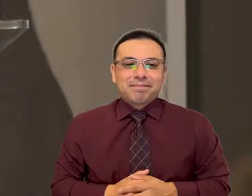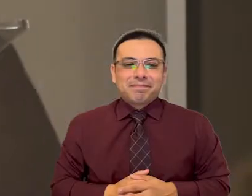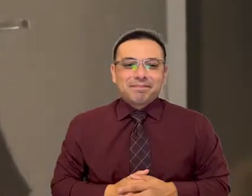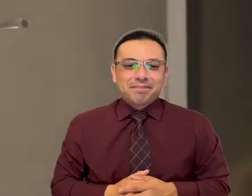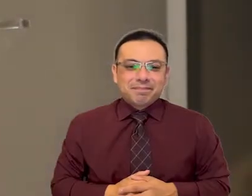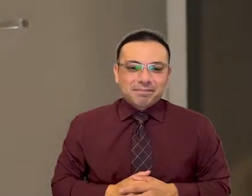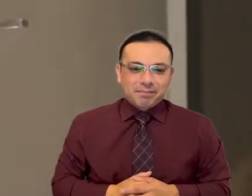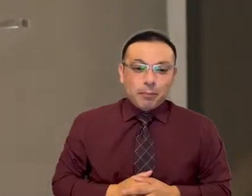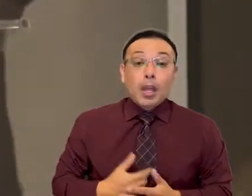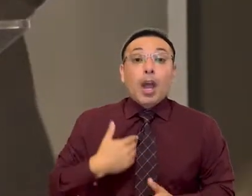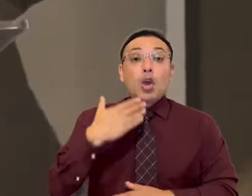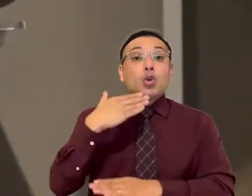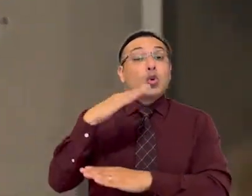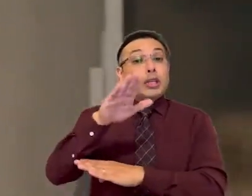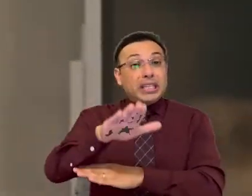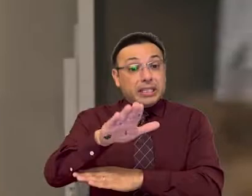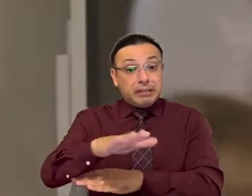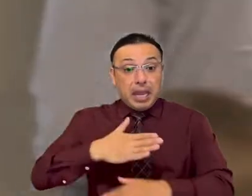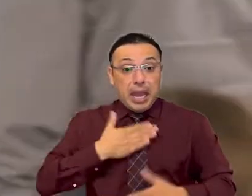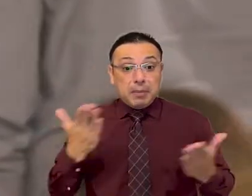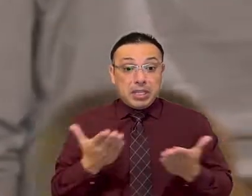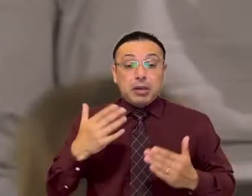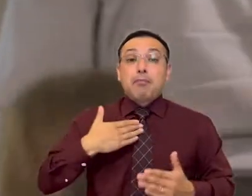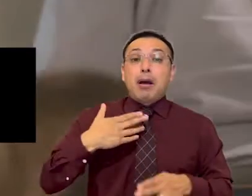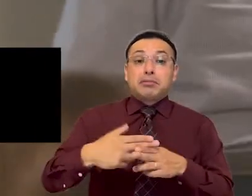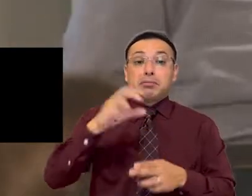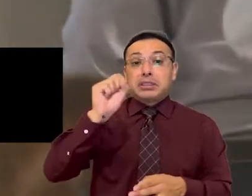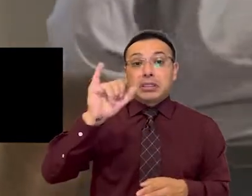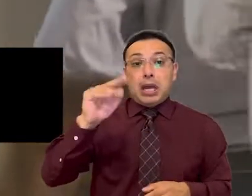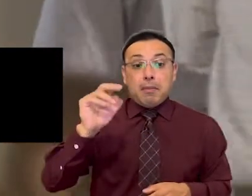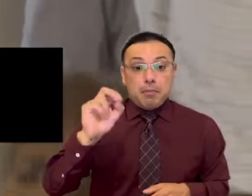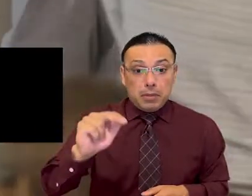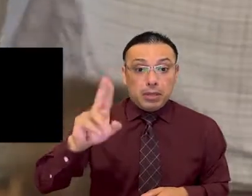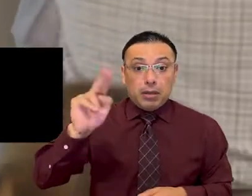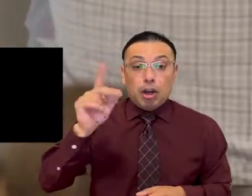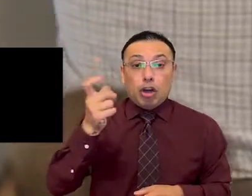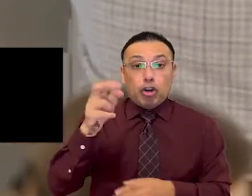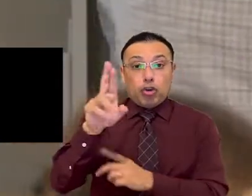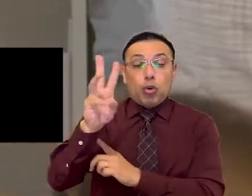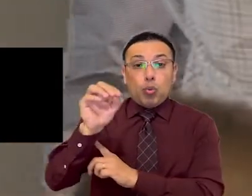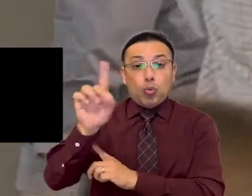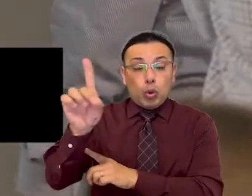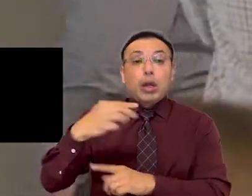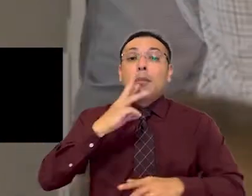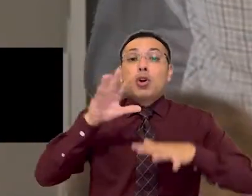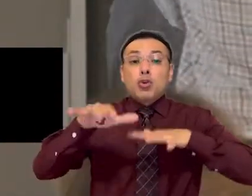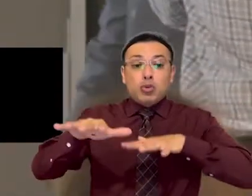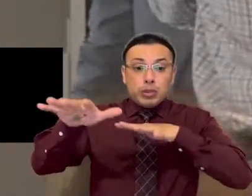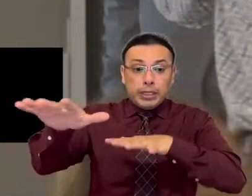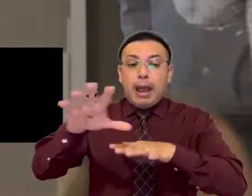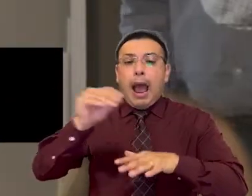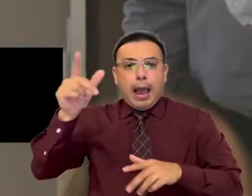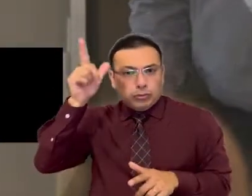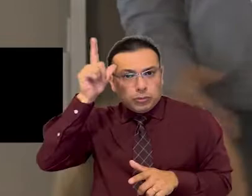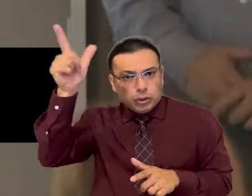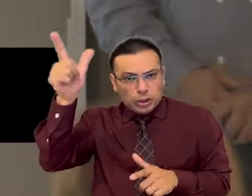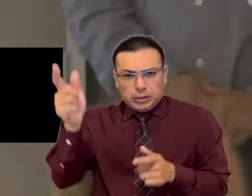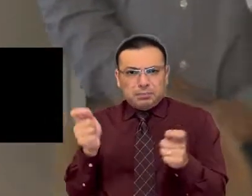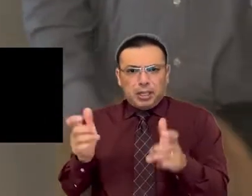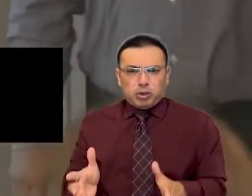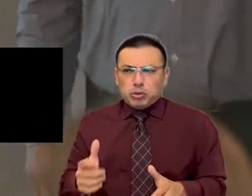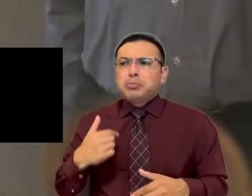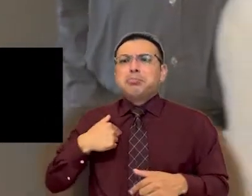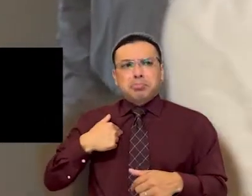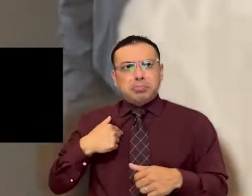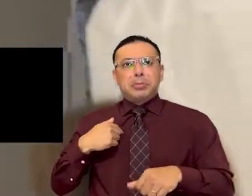Yeah, good evening, folks. Glad to be here. I'm Simon Underwood. I'm the Marine and Logistics Manager for Beacon Wind. I've been with the company